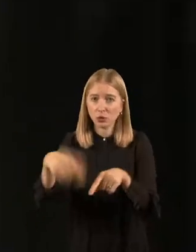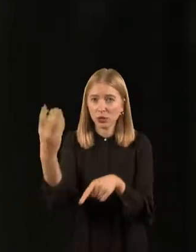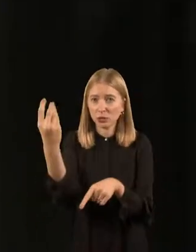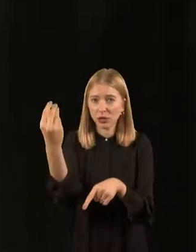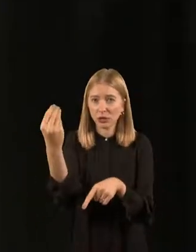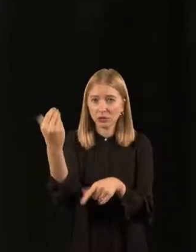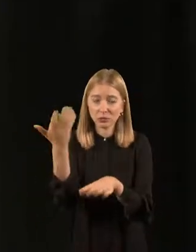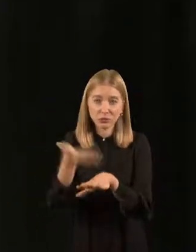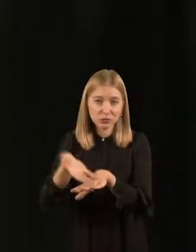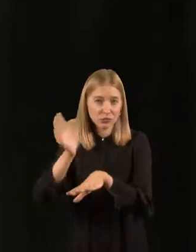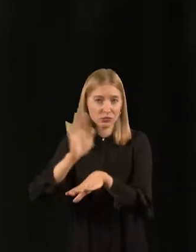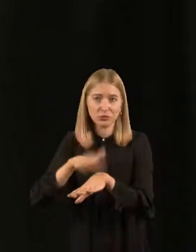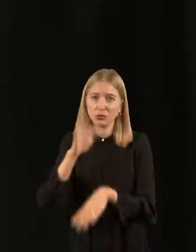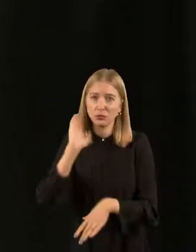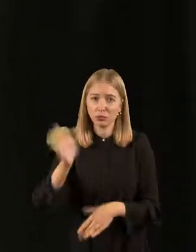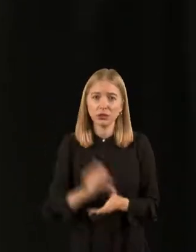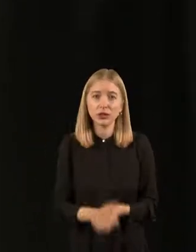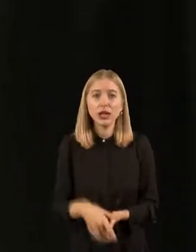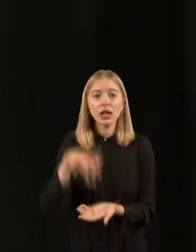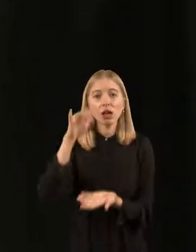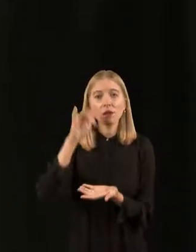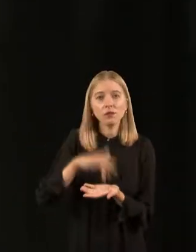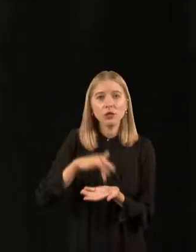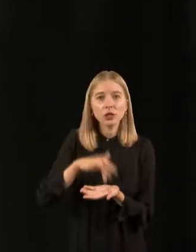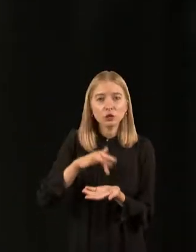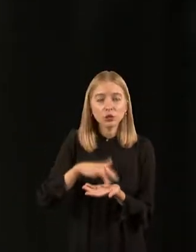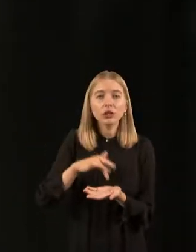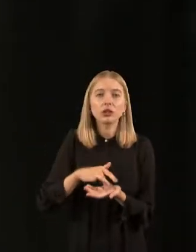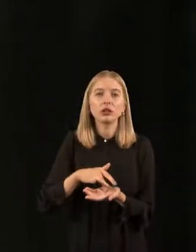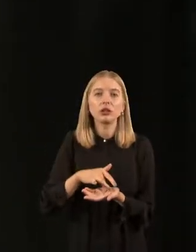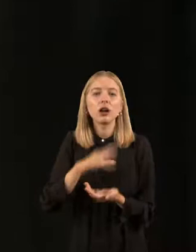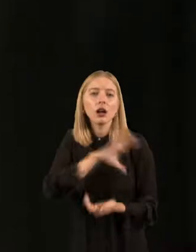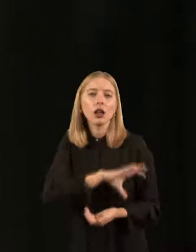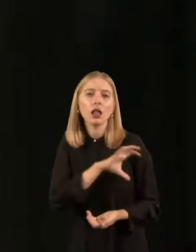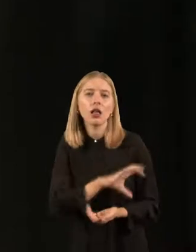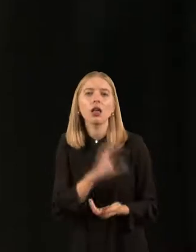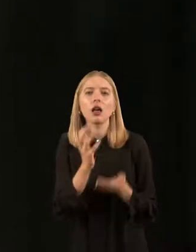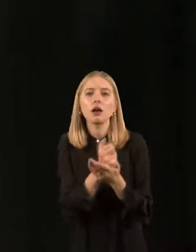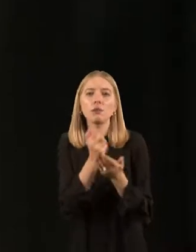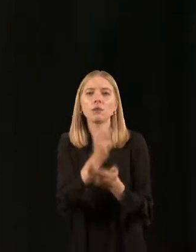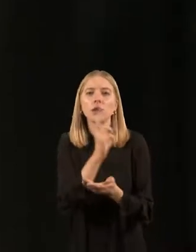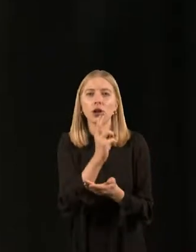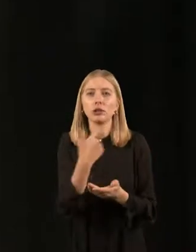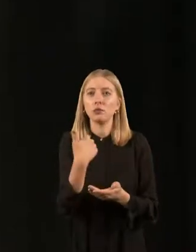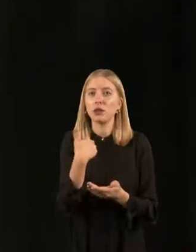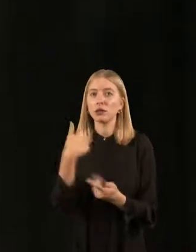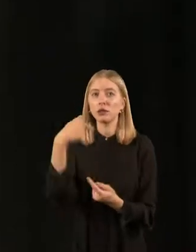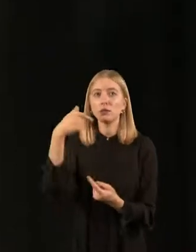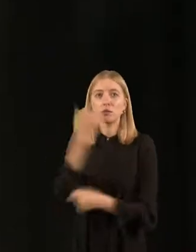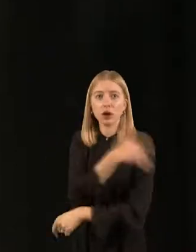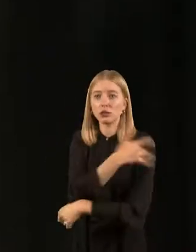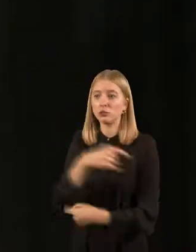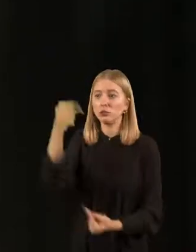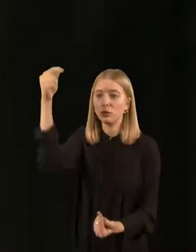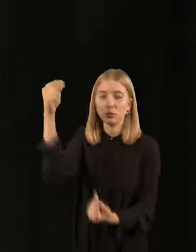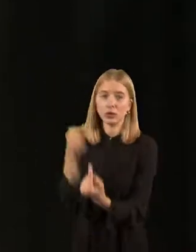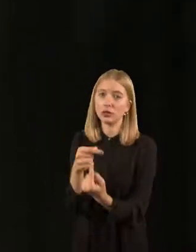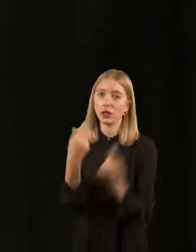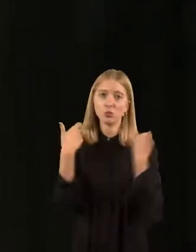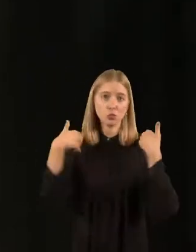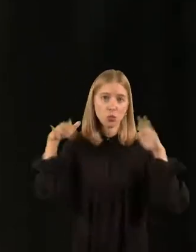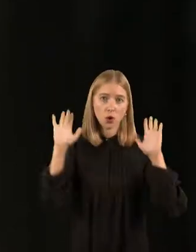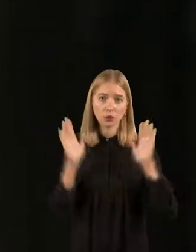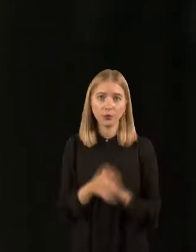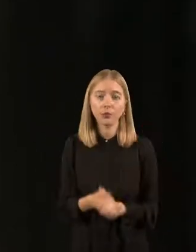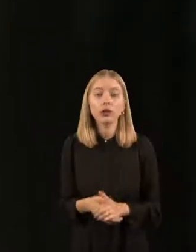did before, then we will not be able to ensure the welfare